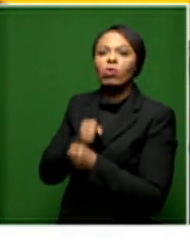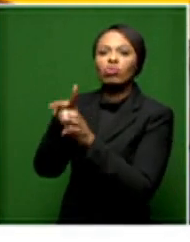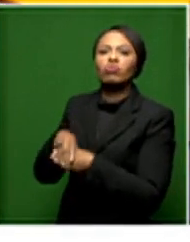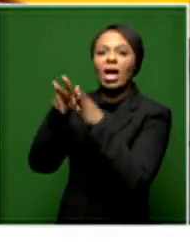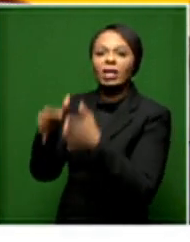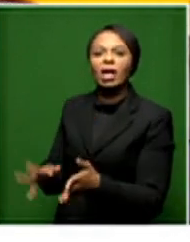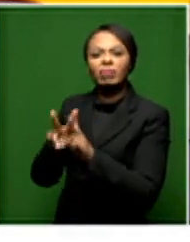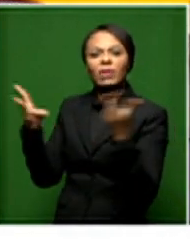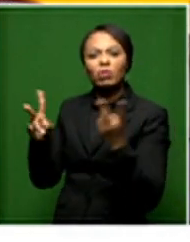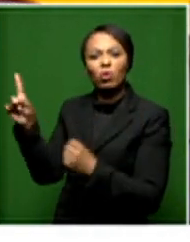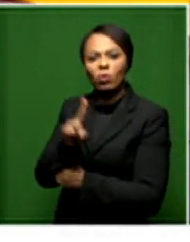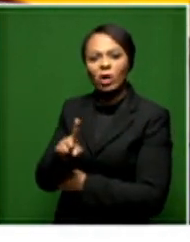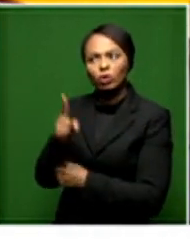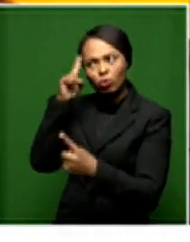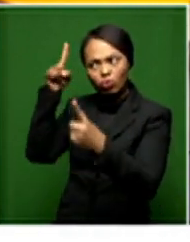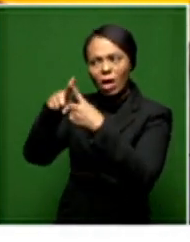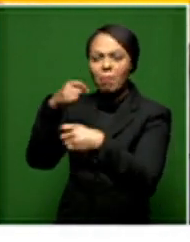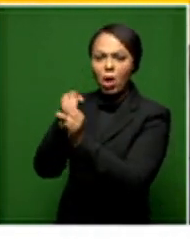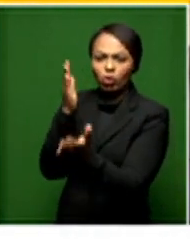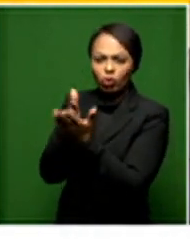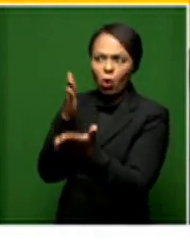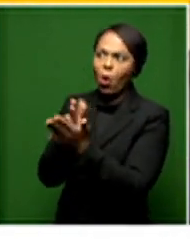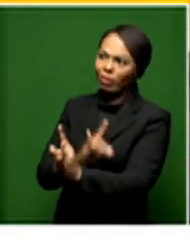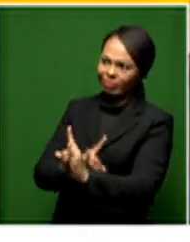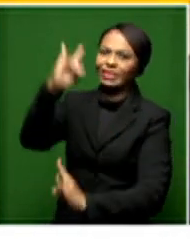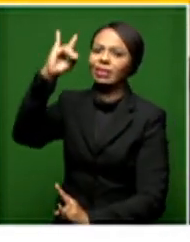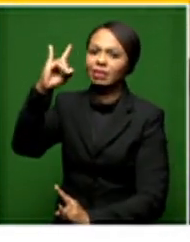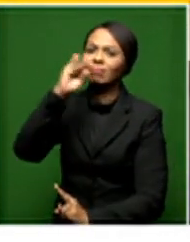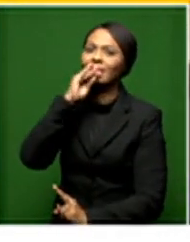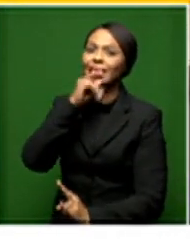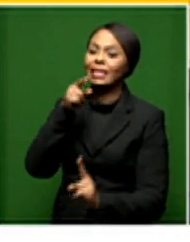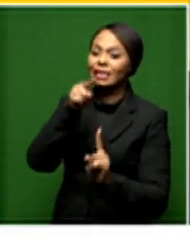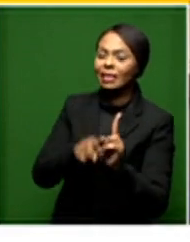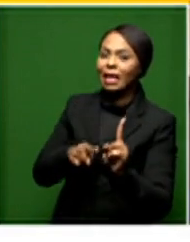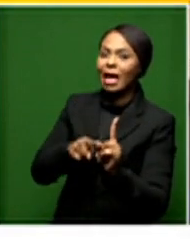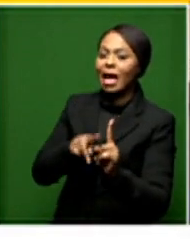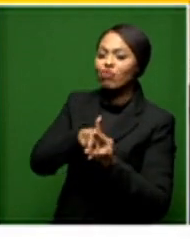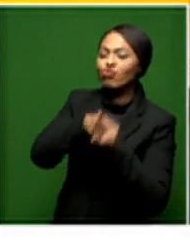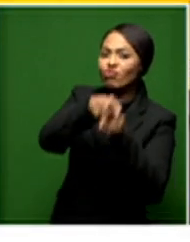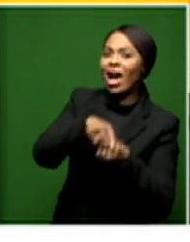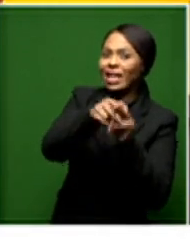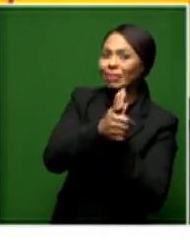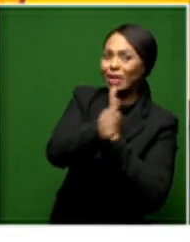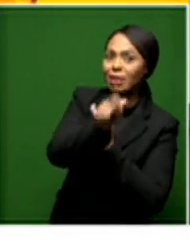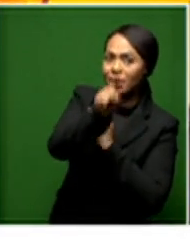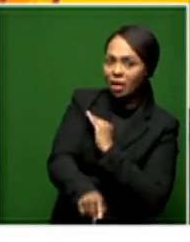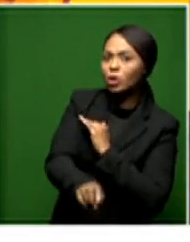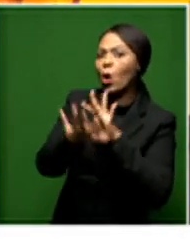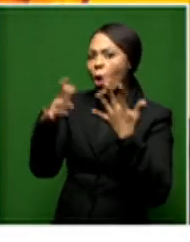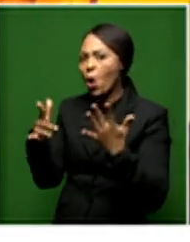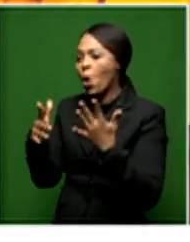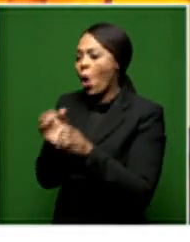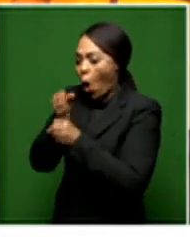ensuring, success at the match? Does it have to be a skilled horse rider or does it have to be a physically fit